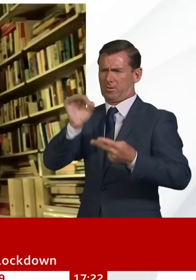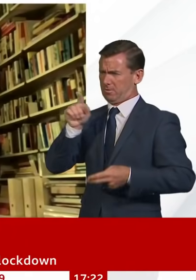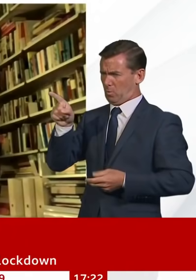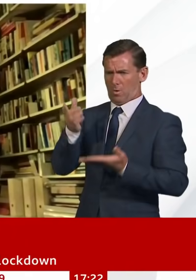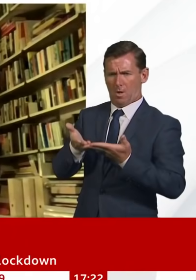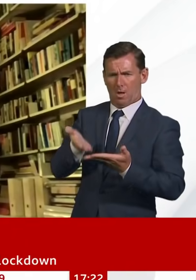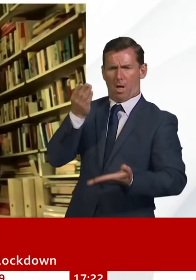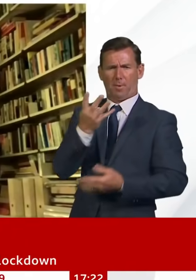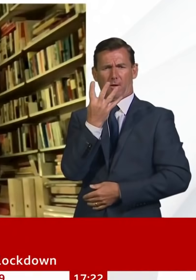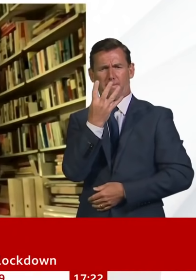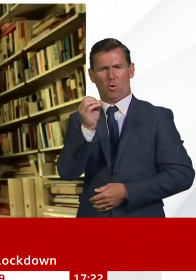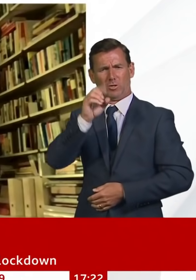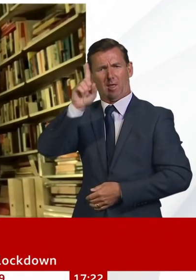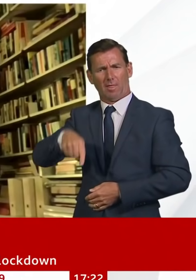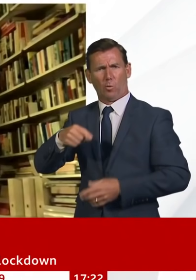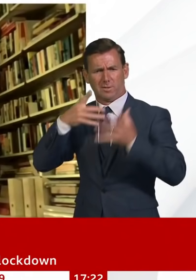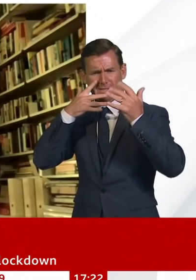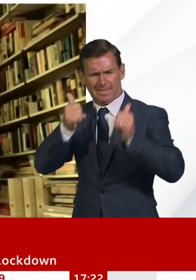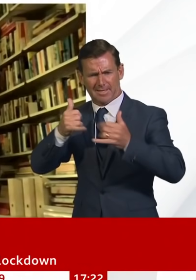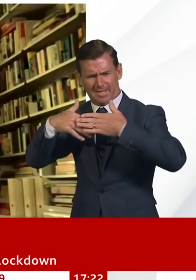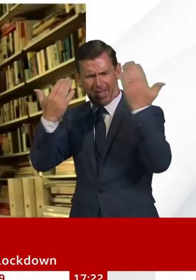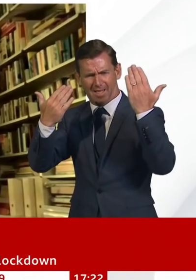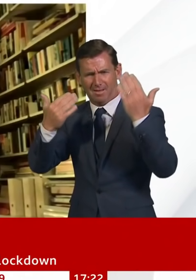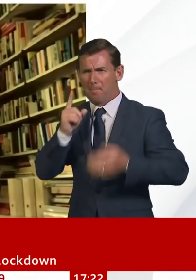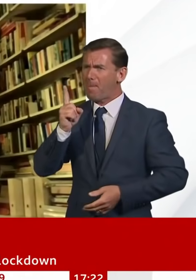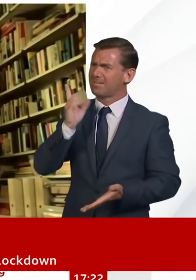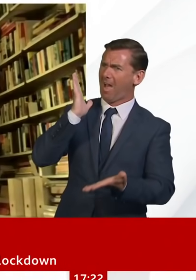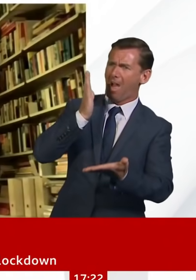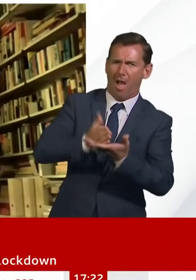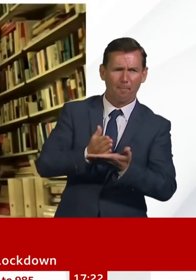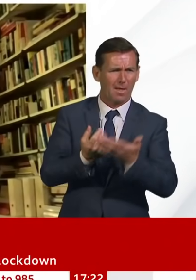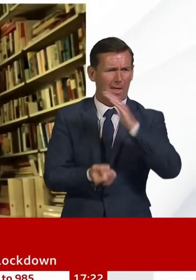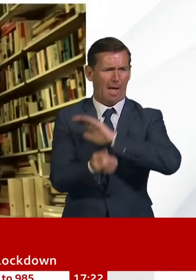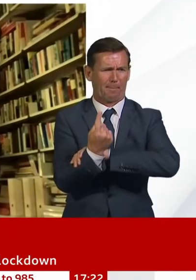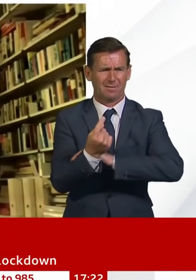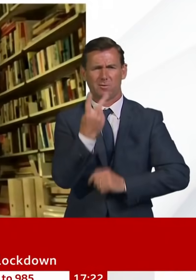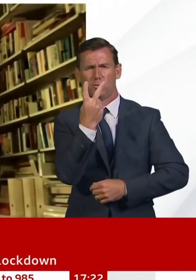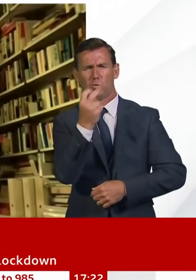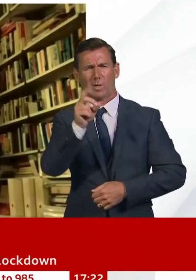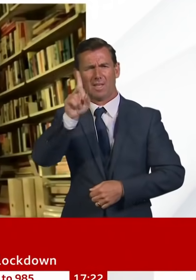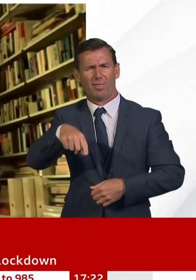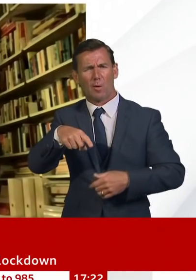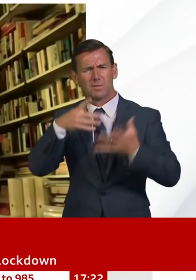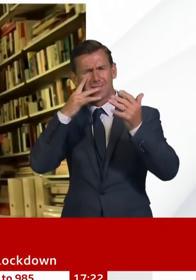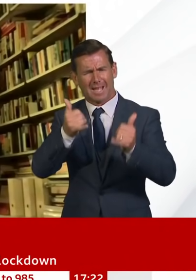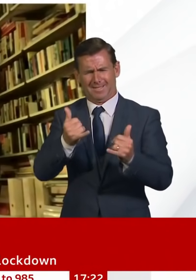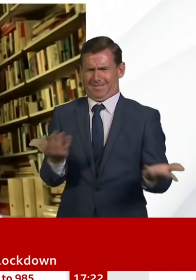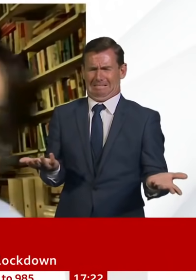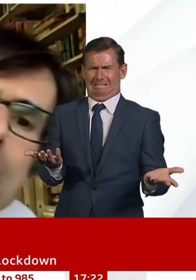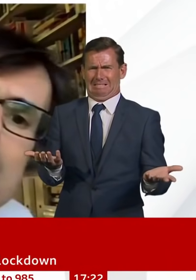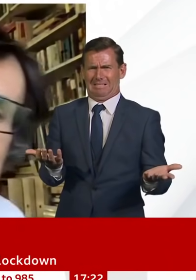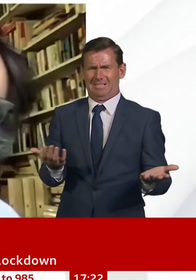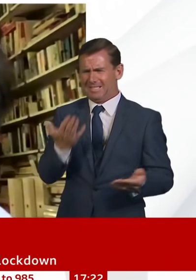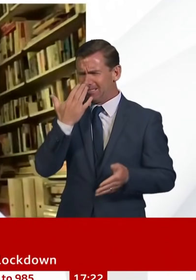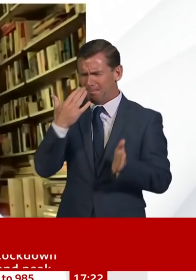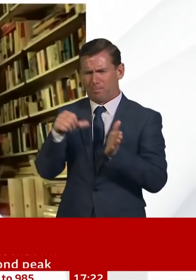day, but only 20,000 are actually happening. There seems to be a problem of actually carrying out the tests